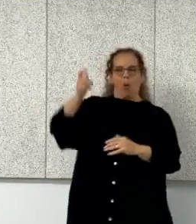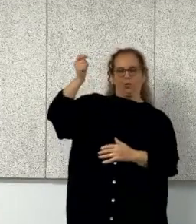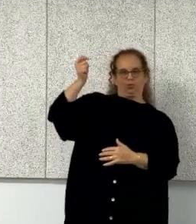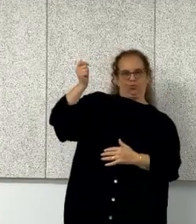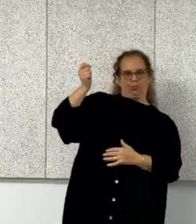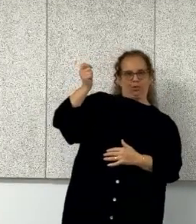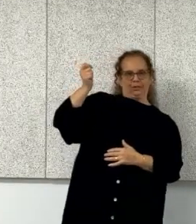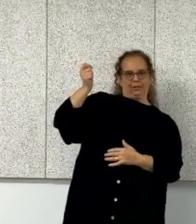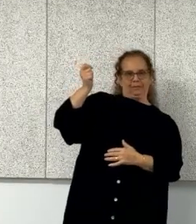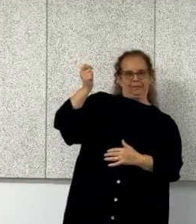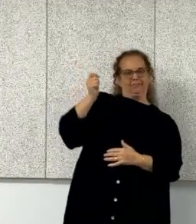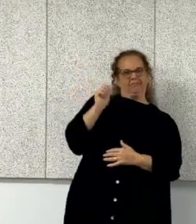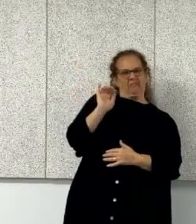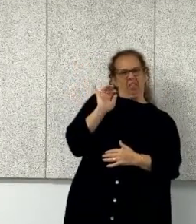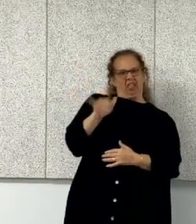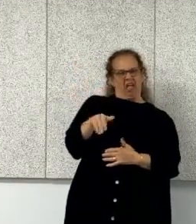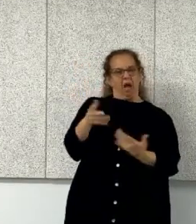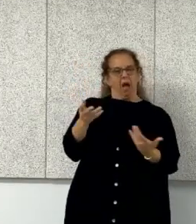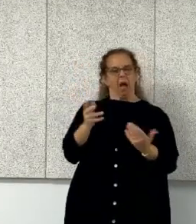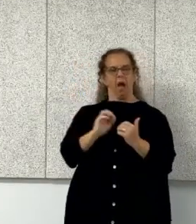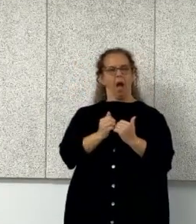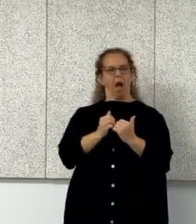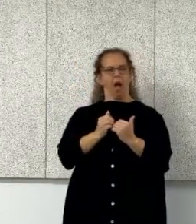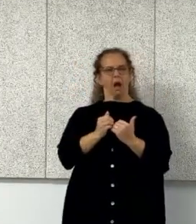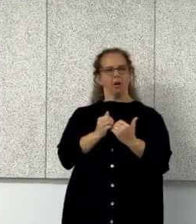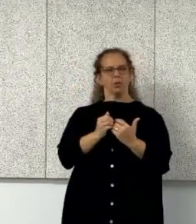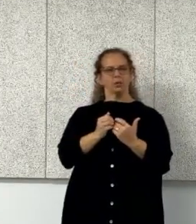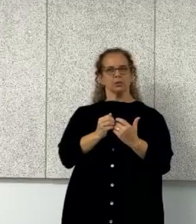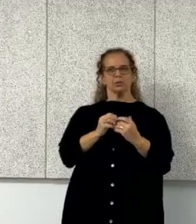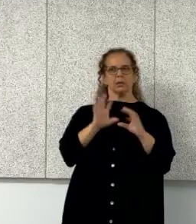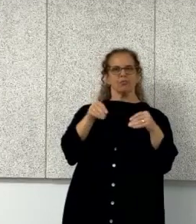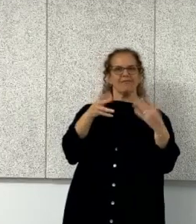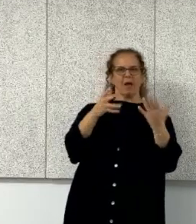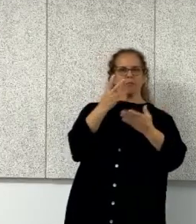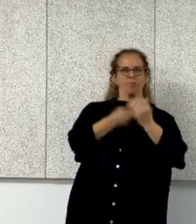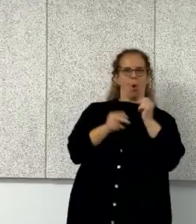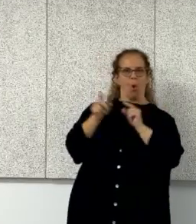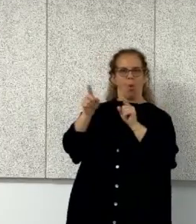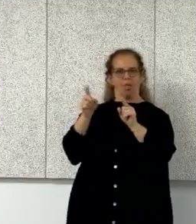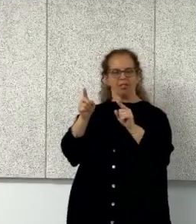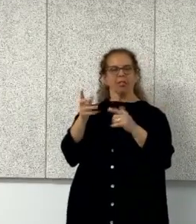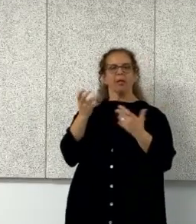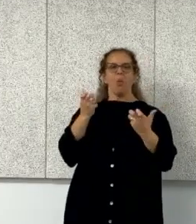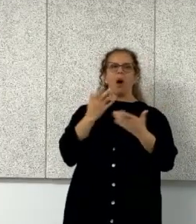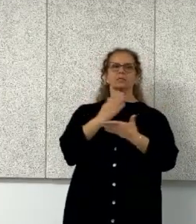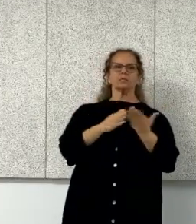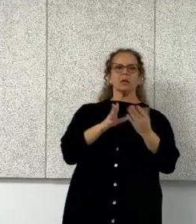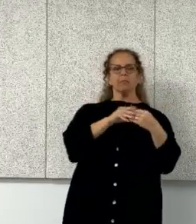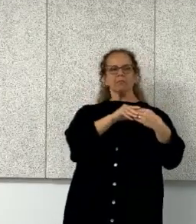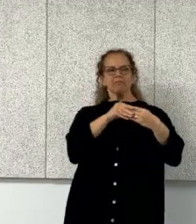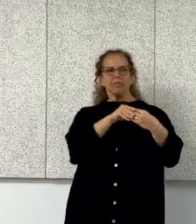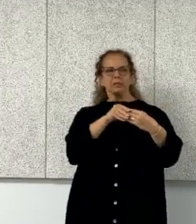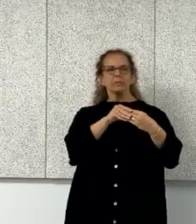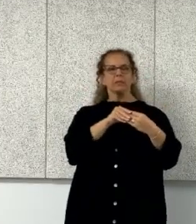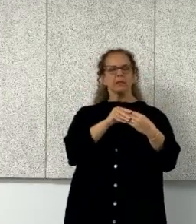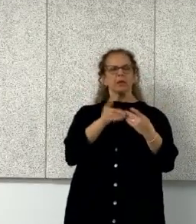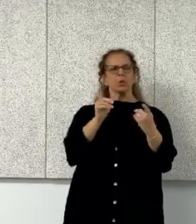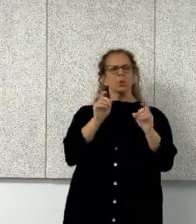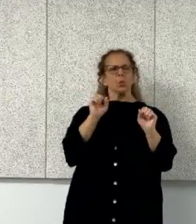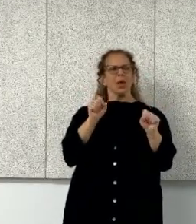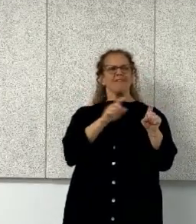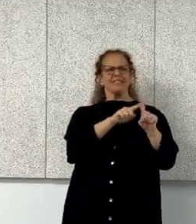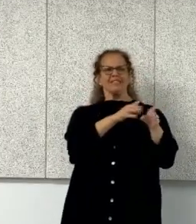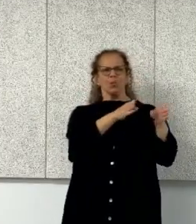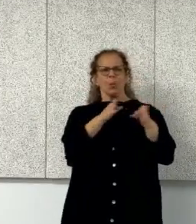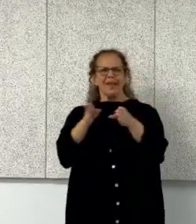Maybe they want to choose a different, you know, they want to give themselves some freedom over the course of the season. There are different ways to give shape to that